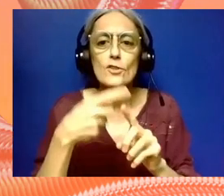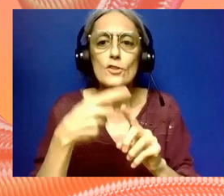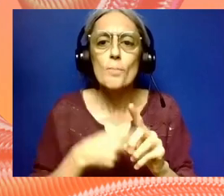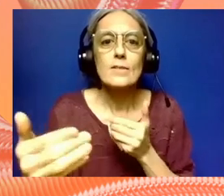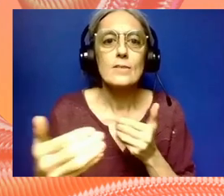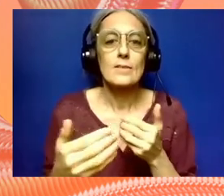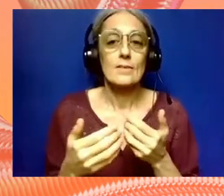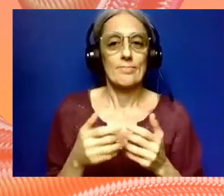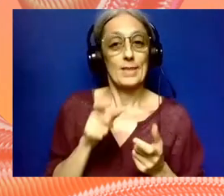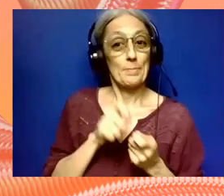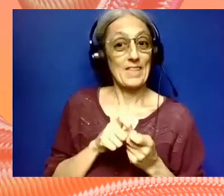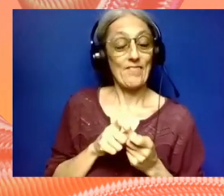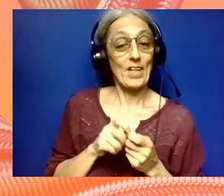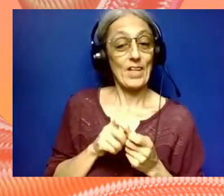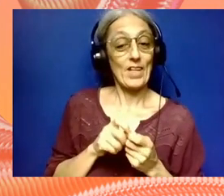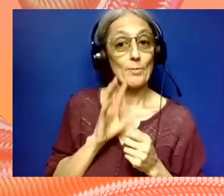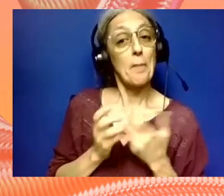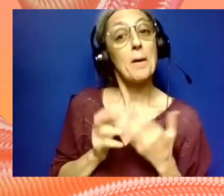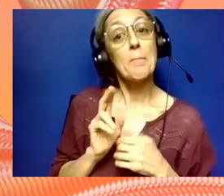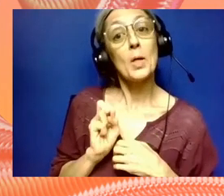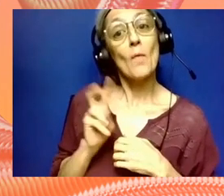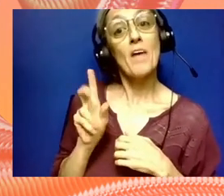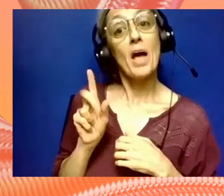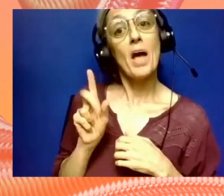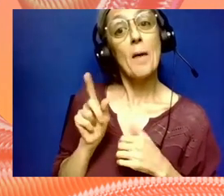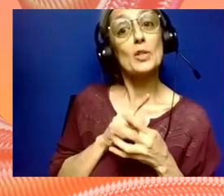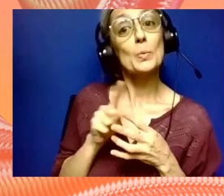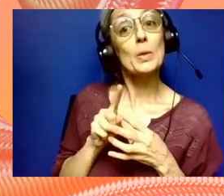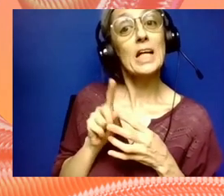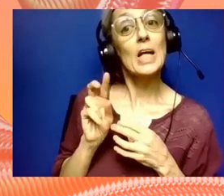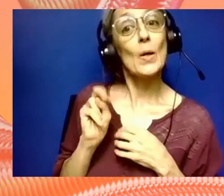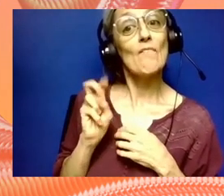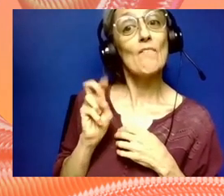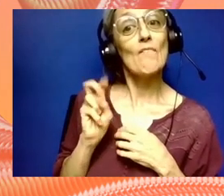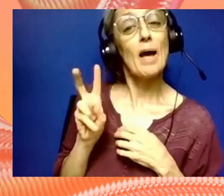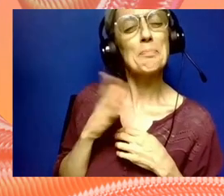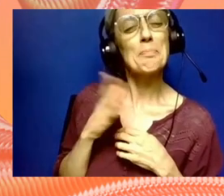November. Tell us what's going to happen, Chani.